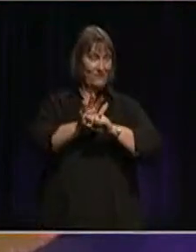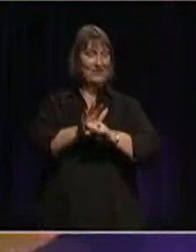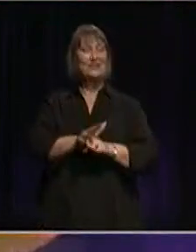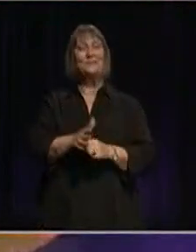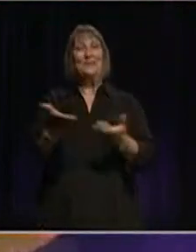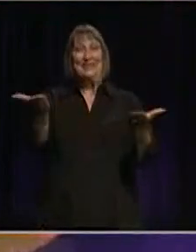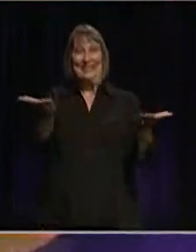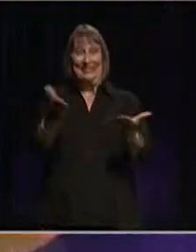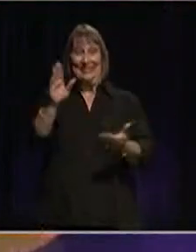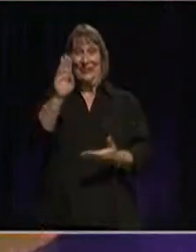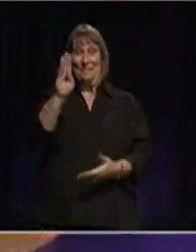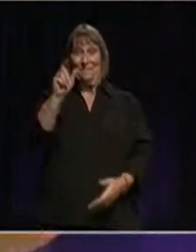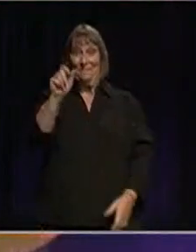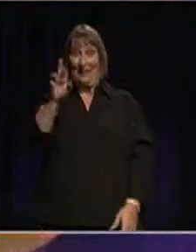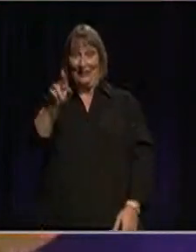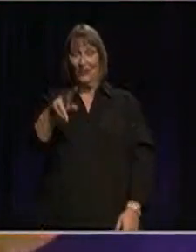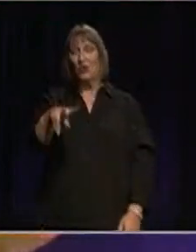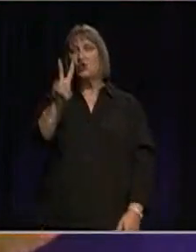have